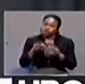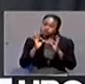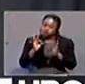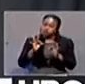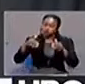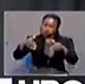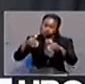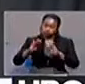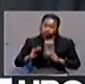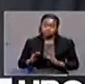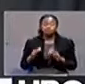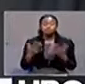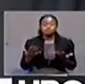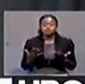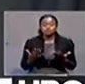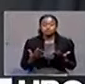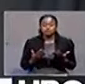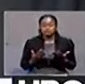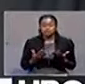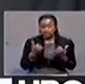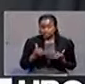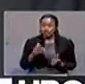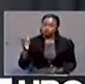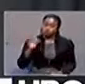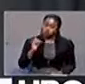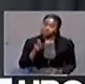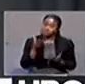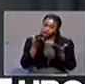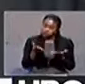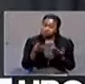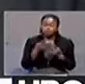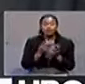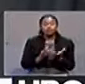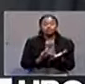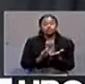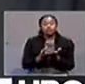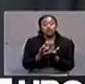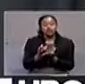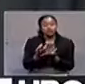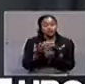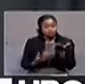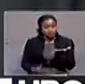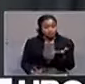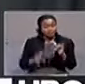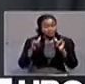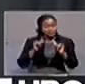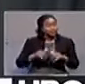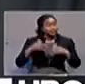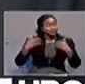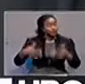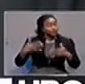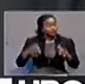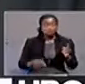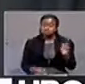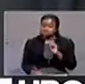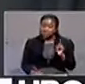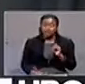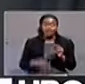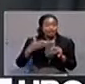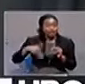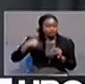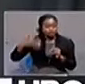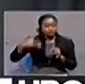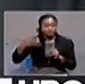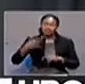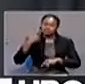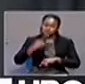that, colleagues, we are here on a journey. We are not permanent. Every day we are walking